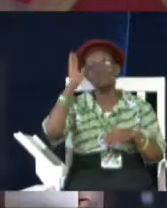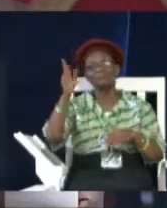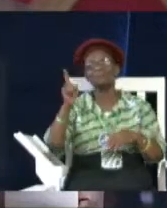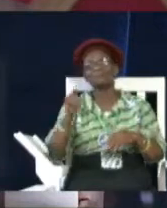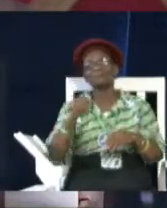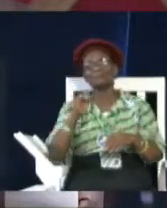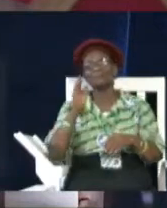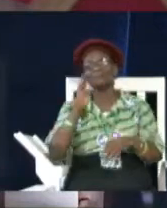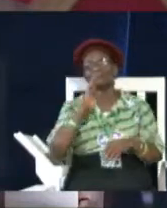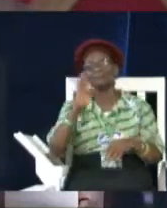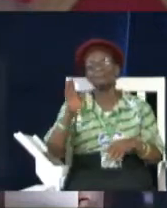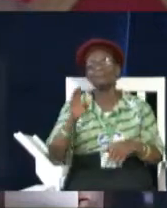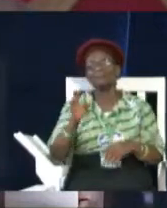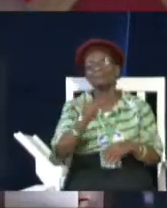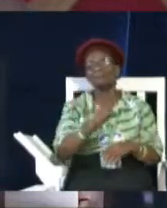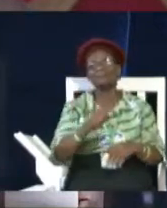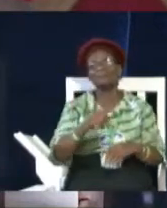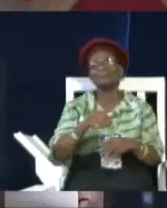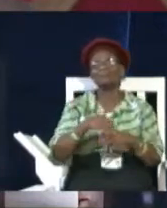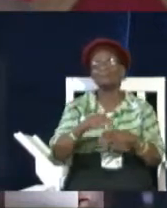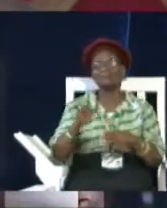knew, all of them.